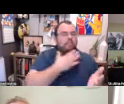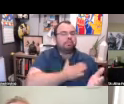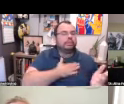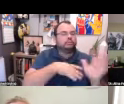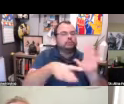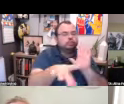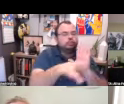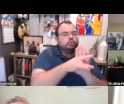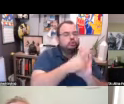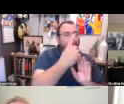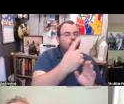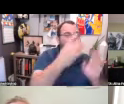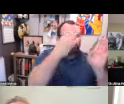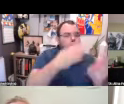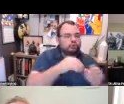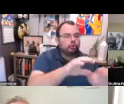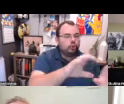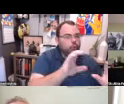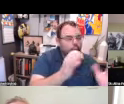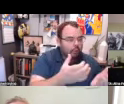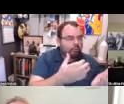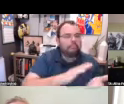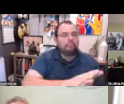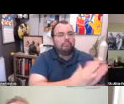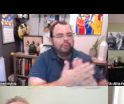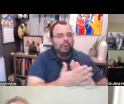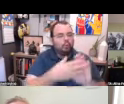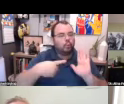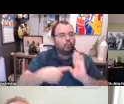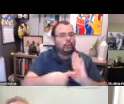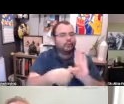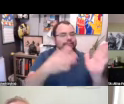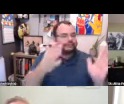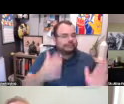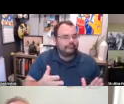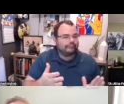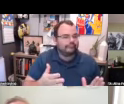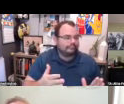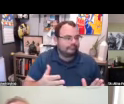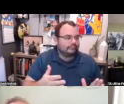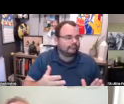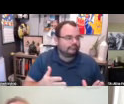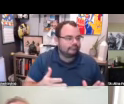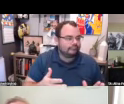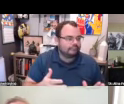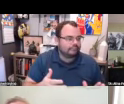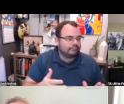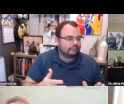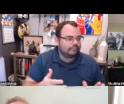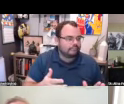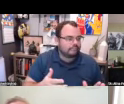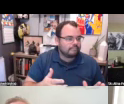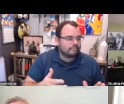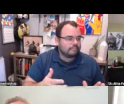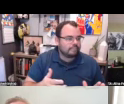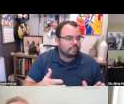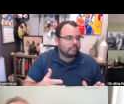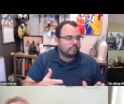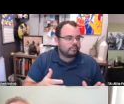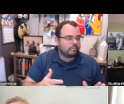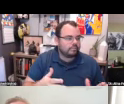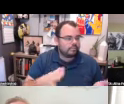When you're in your group, I'm going to send you in your own room so that you can discuss and come up with all the ideas that you need to come up with. And you will decide who